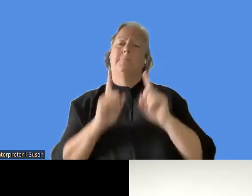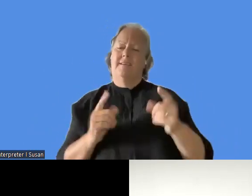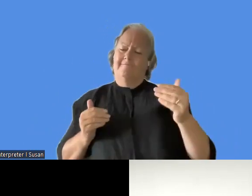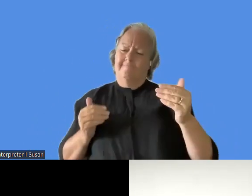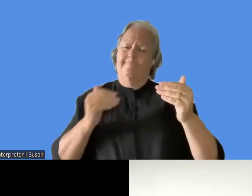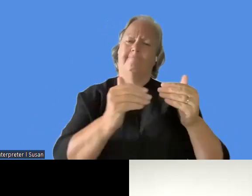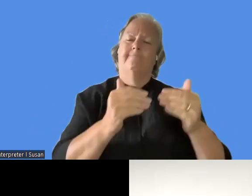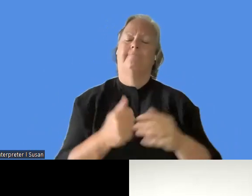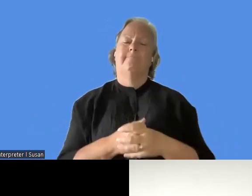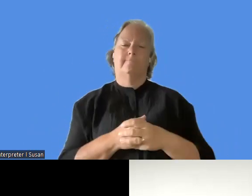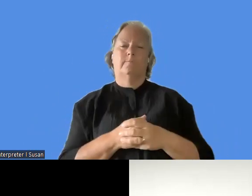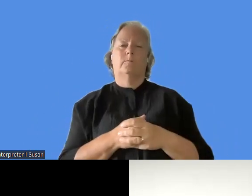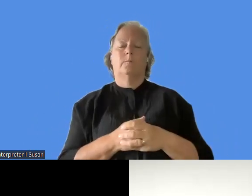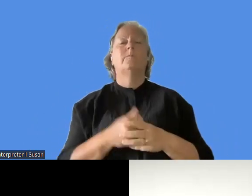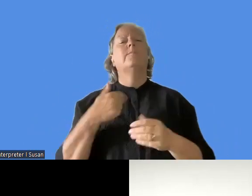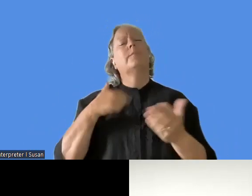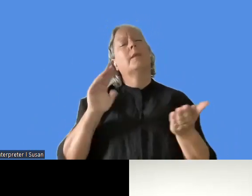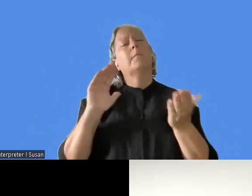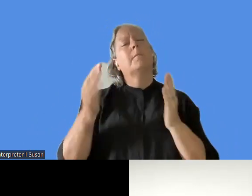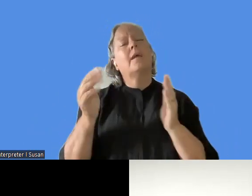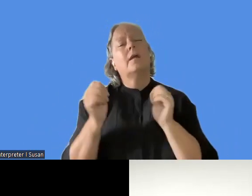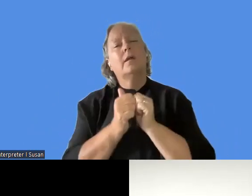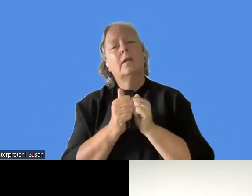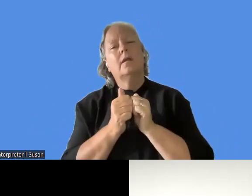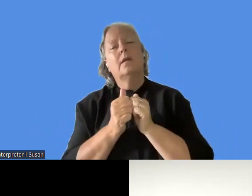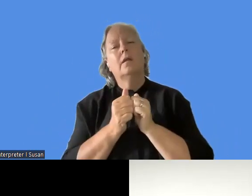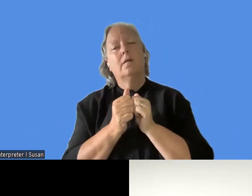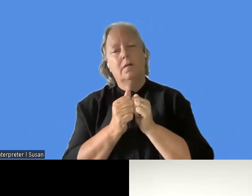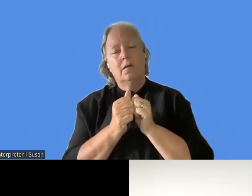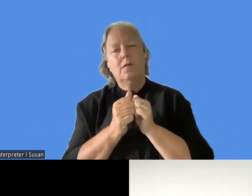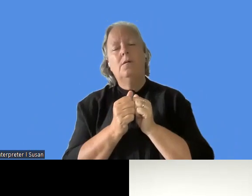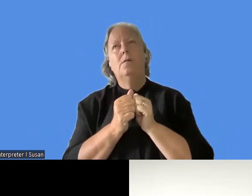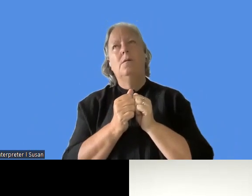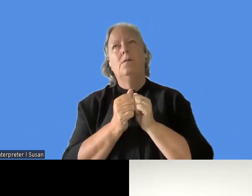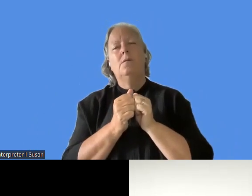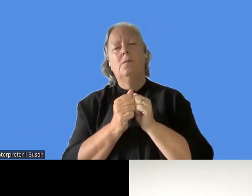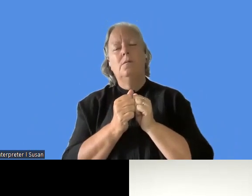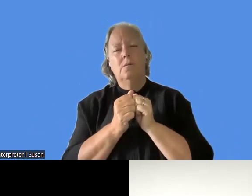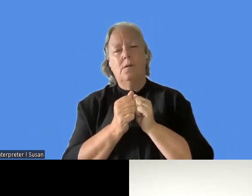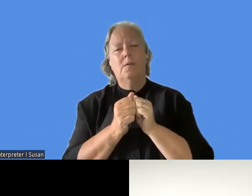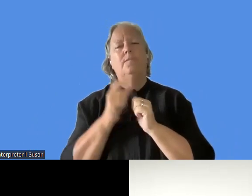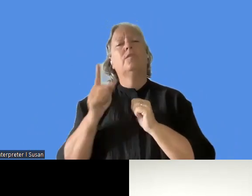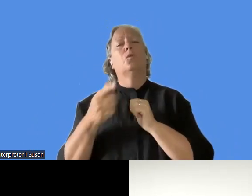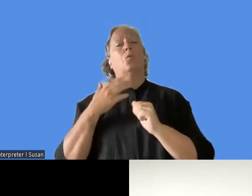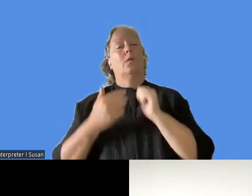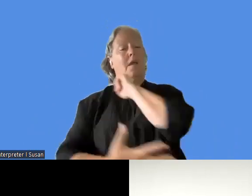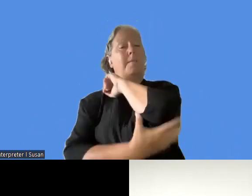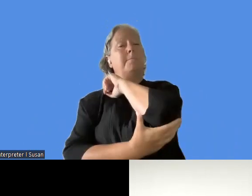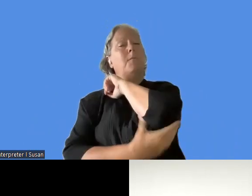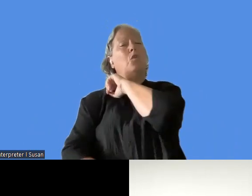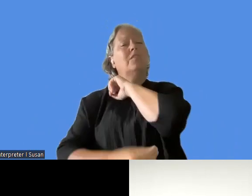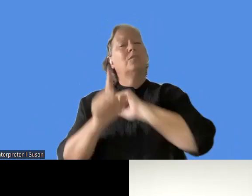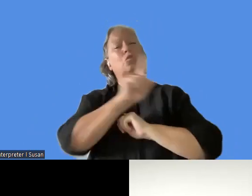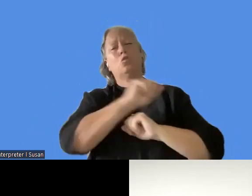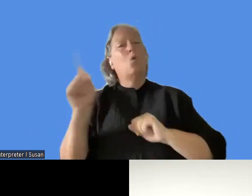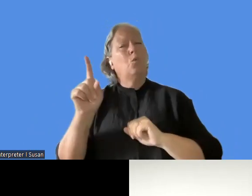And compared to targeted alleviation, the poverty alleviation